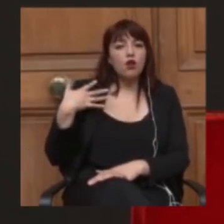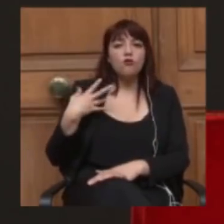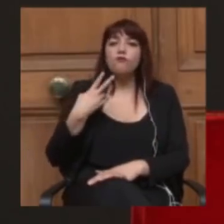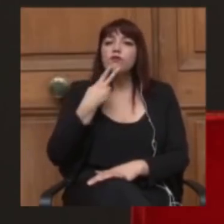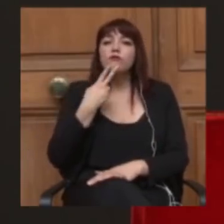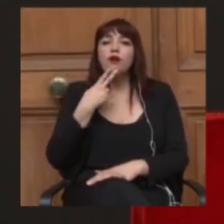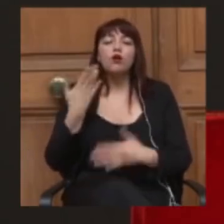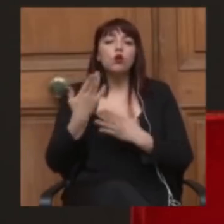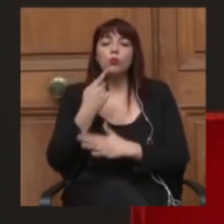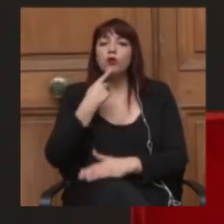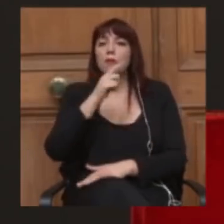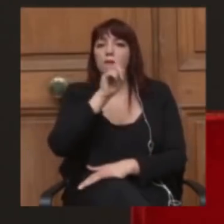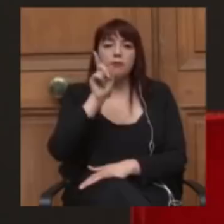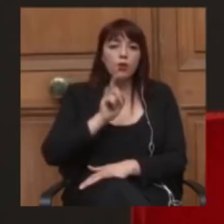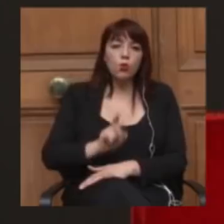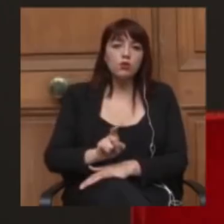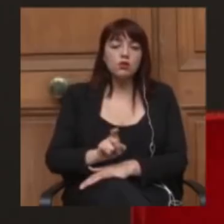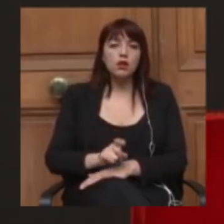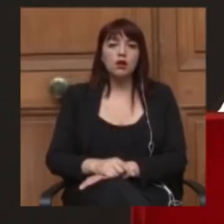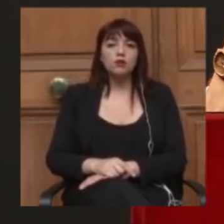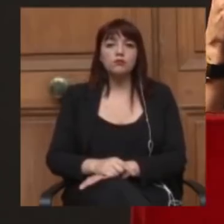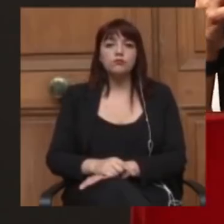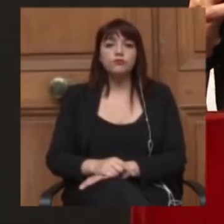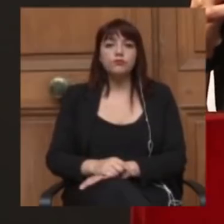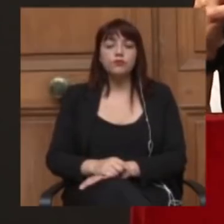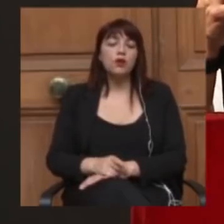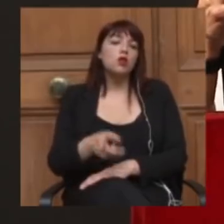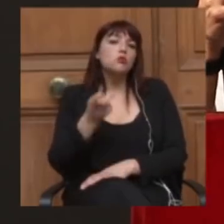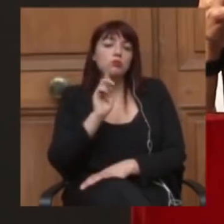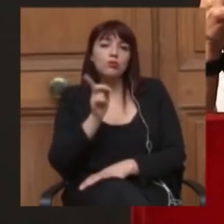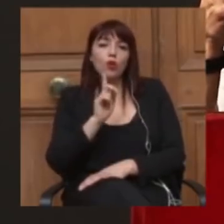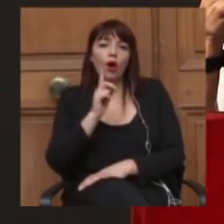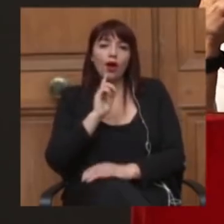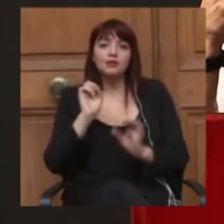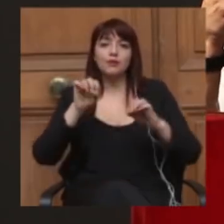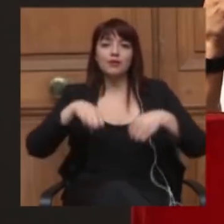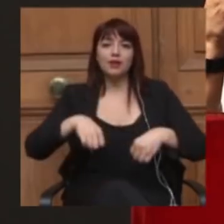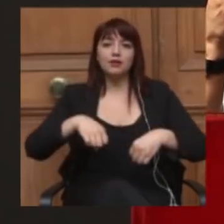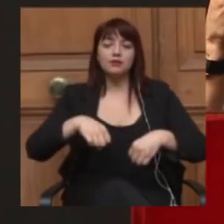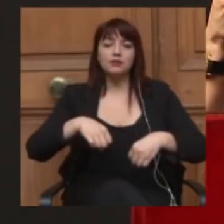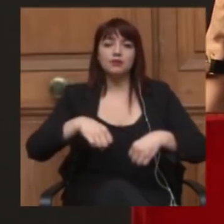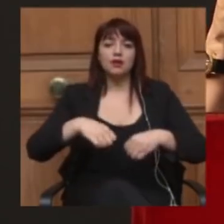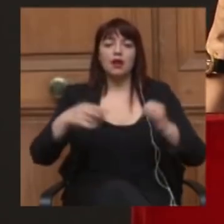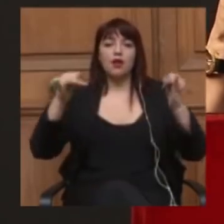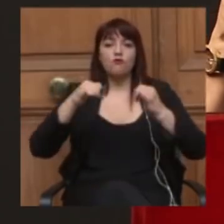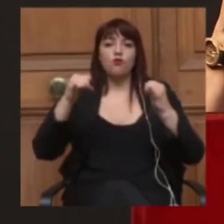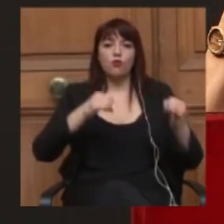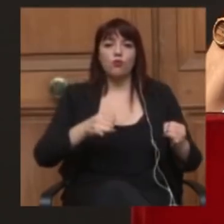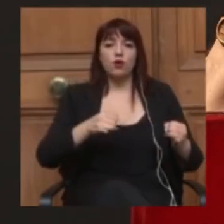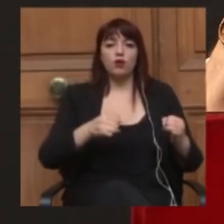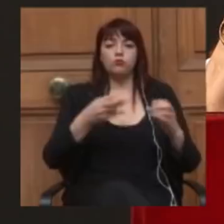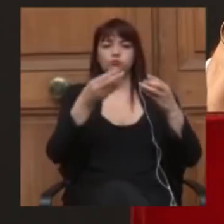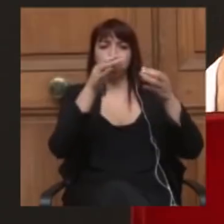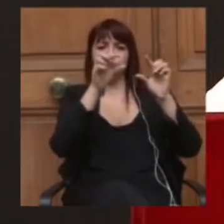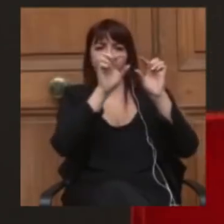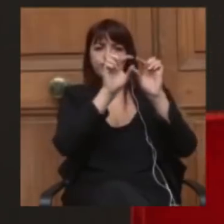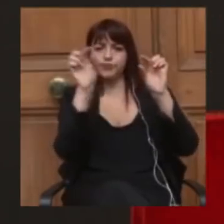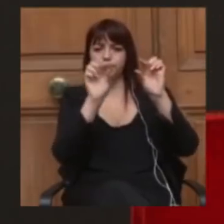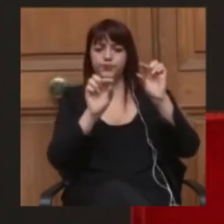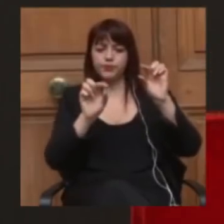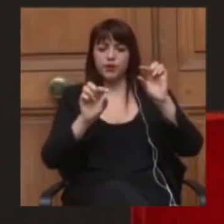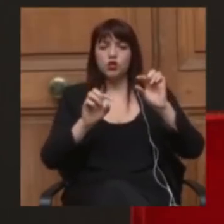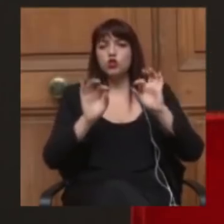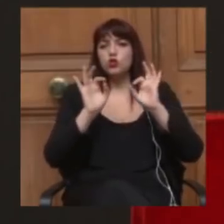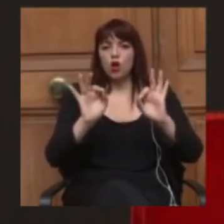question, so that we do not simply accept the neoliberal formulations as settling the question of what